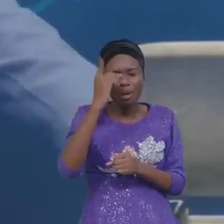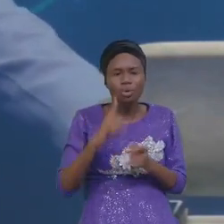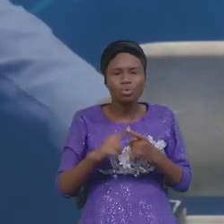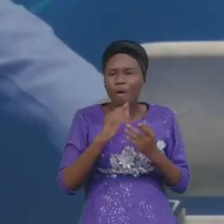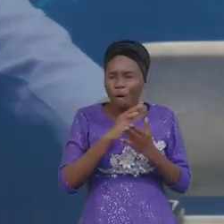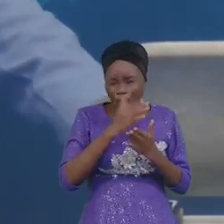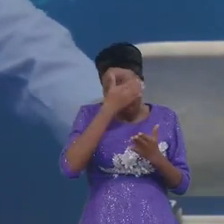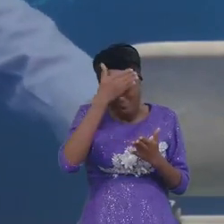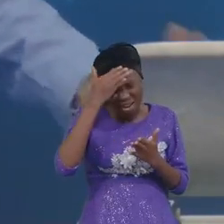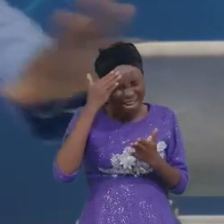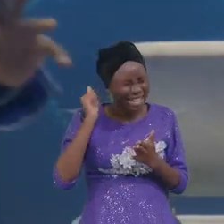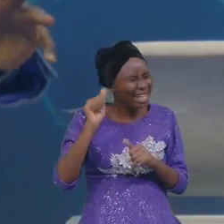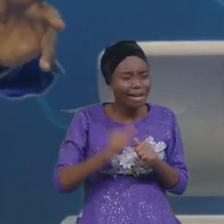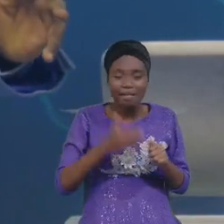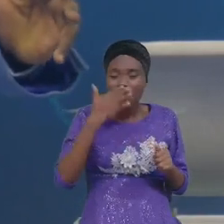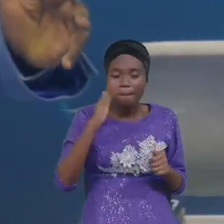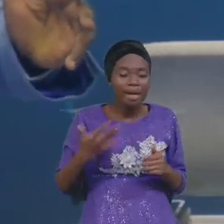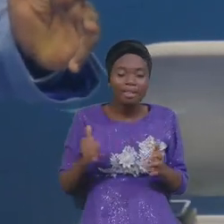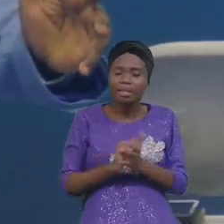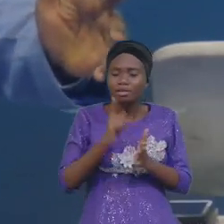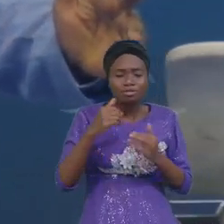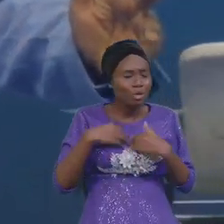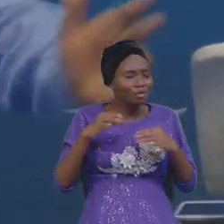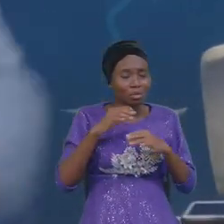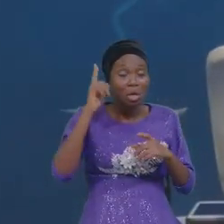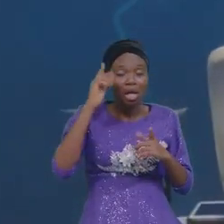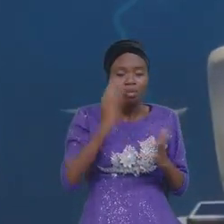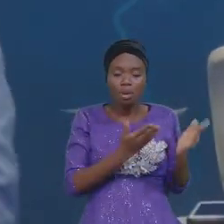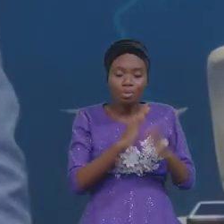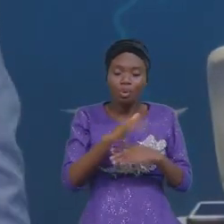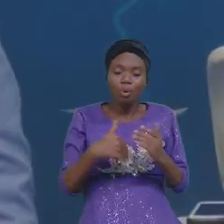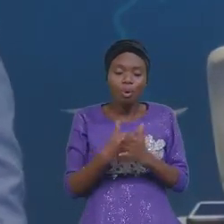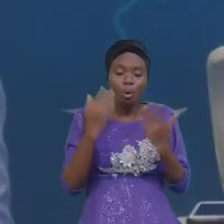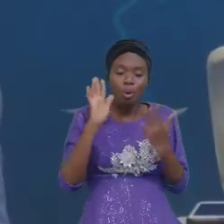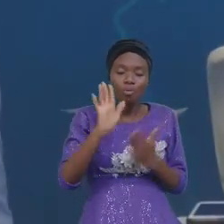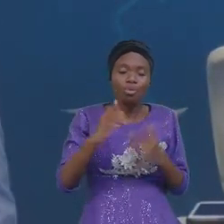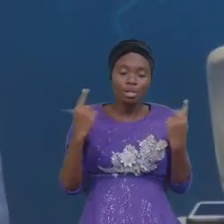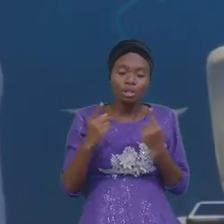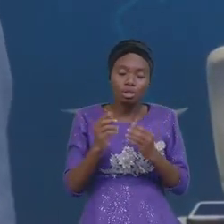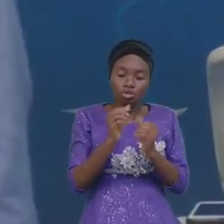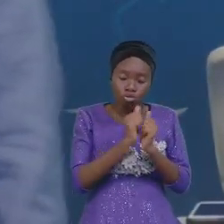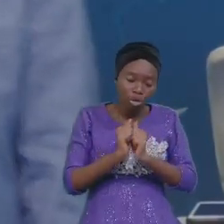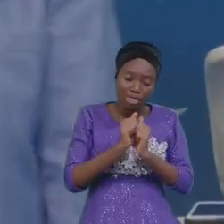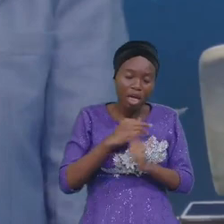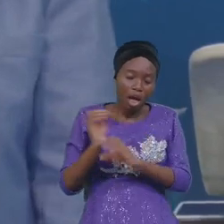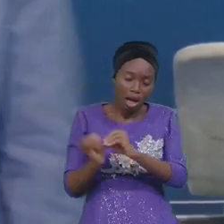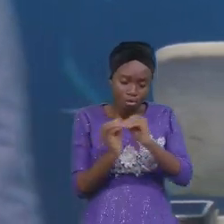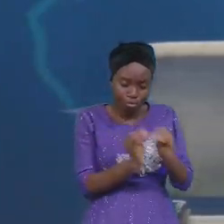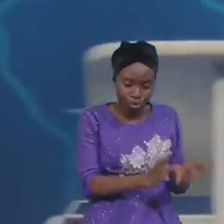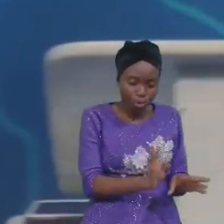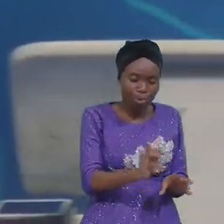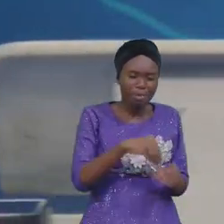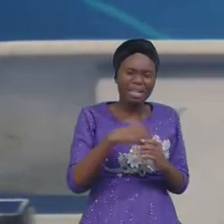bad thing you ever did. He'll bring all your sins together and drop them in the depths of